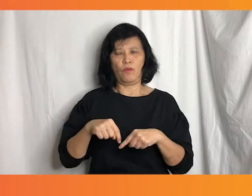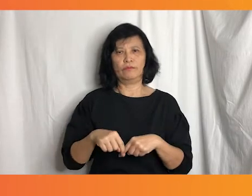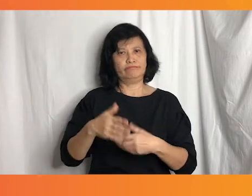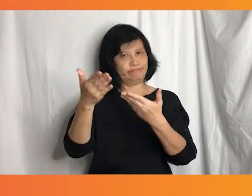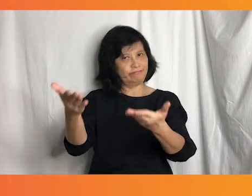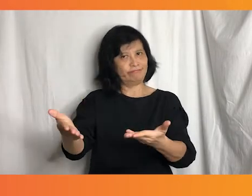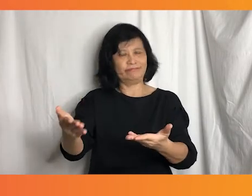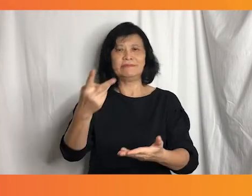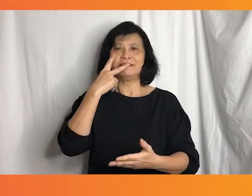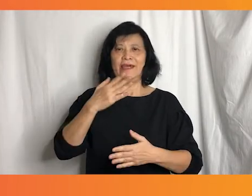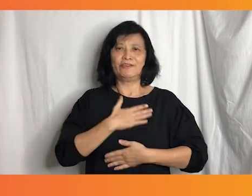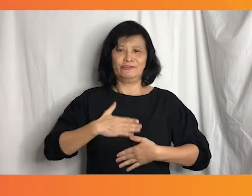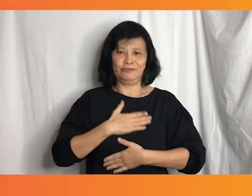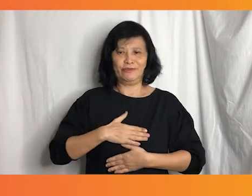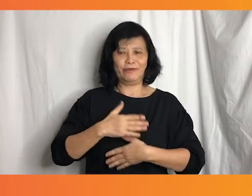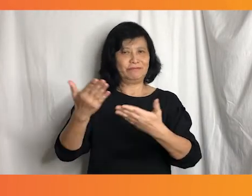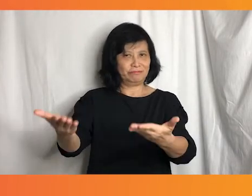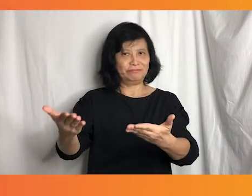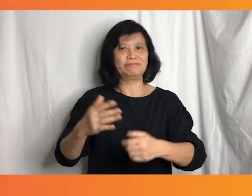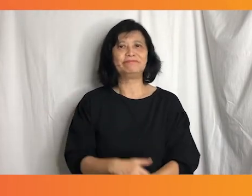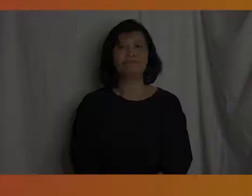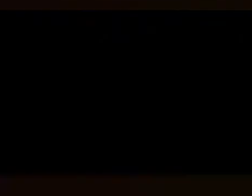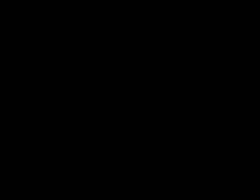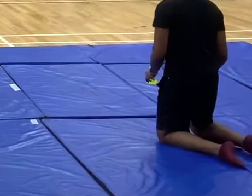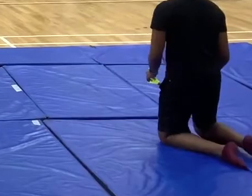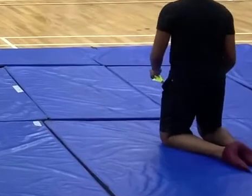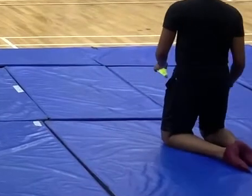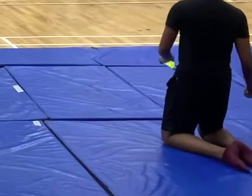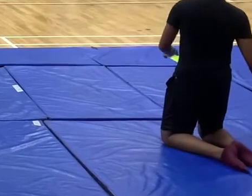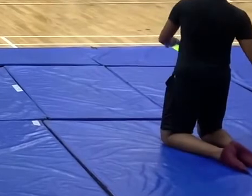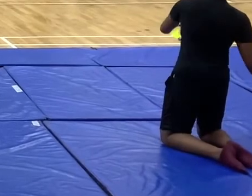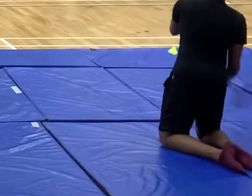enjoy the snapshots that we have shared with you.